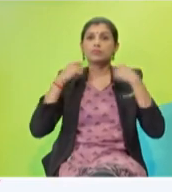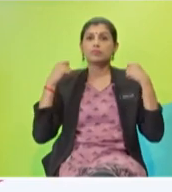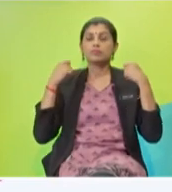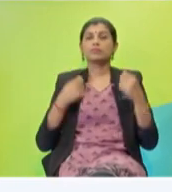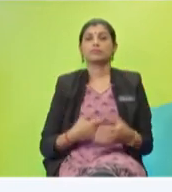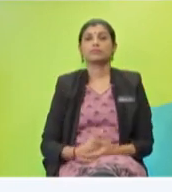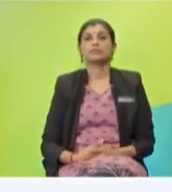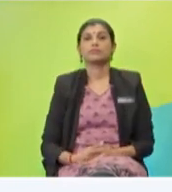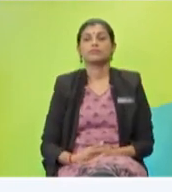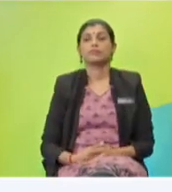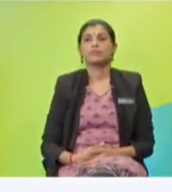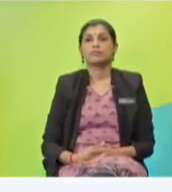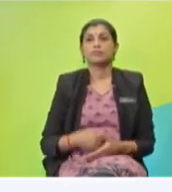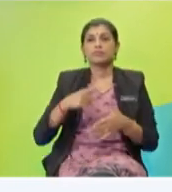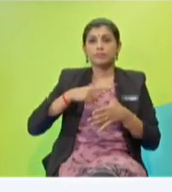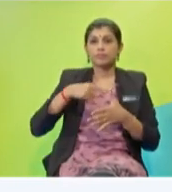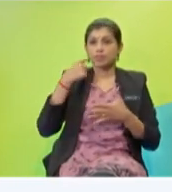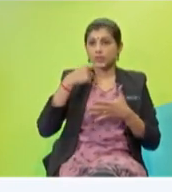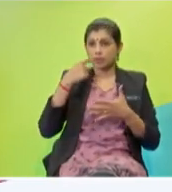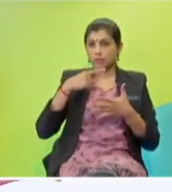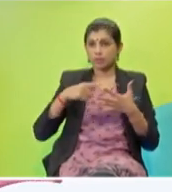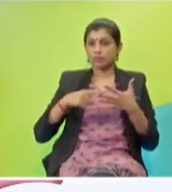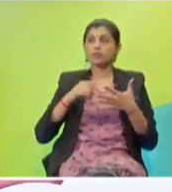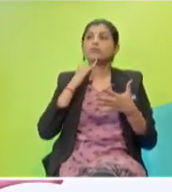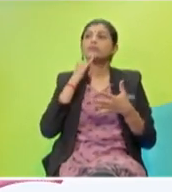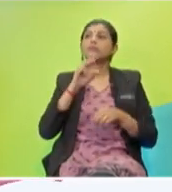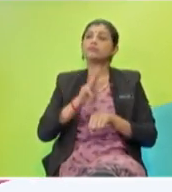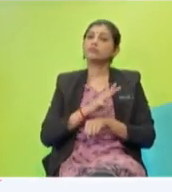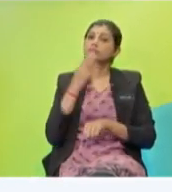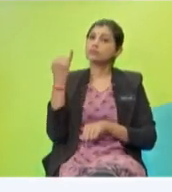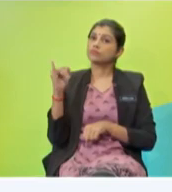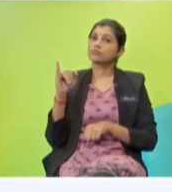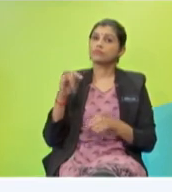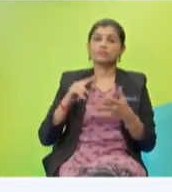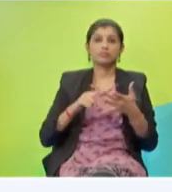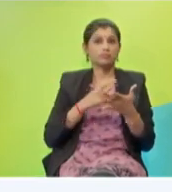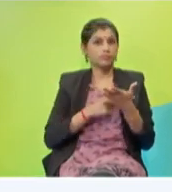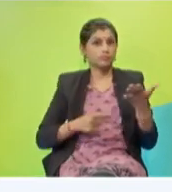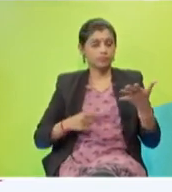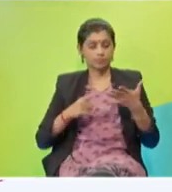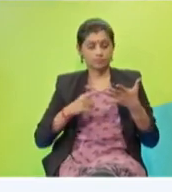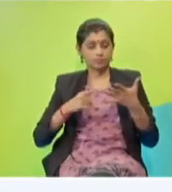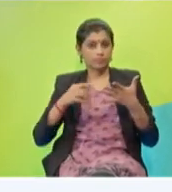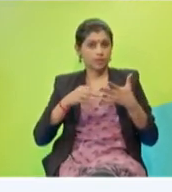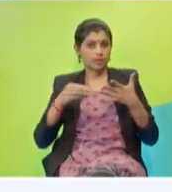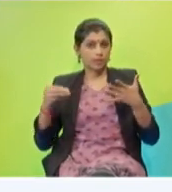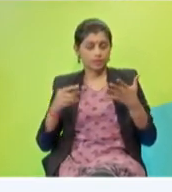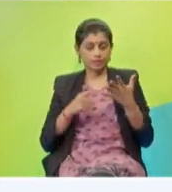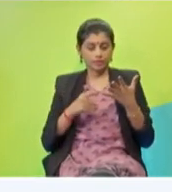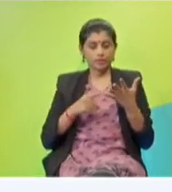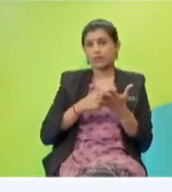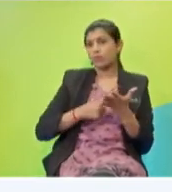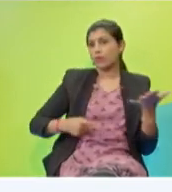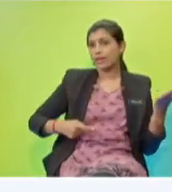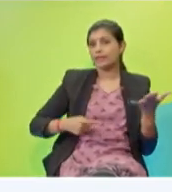formula. We have who is wearing what, and the magic word,